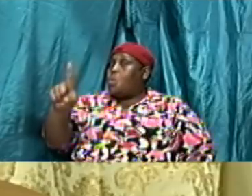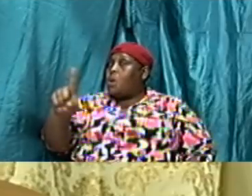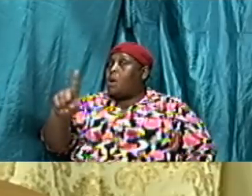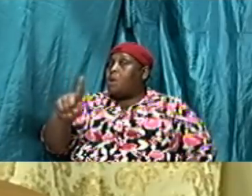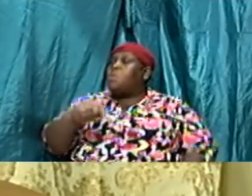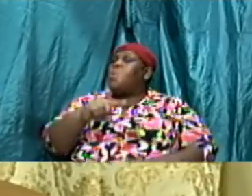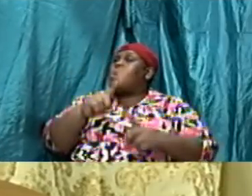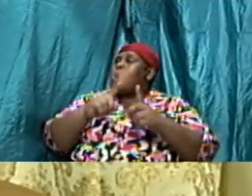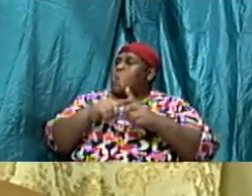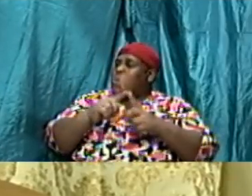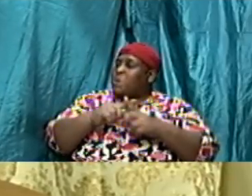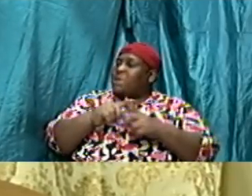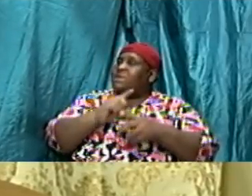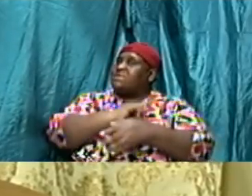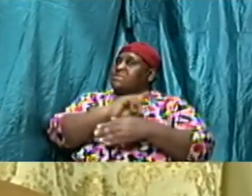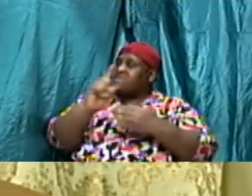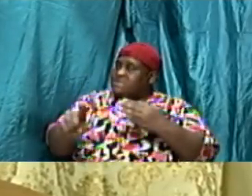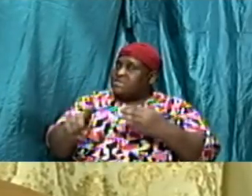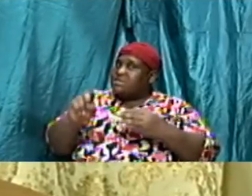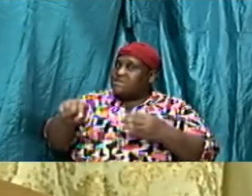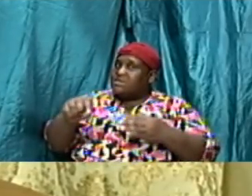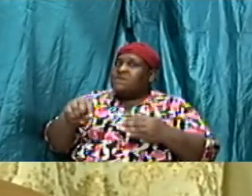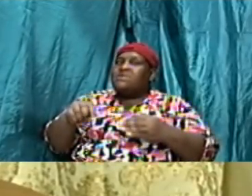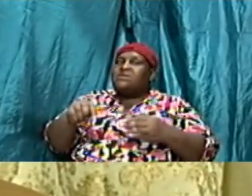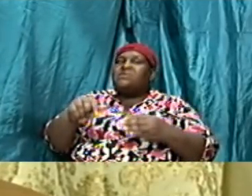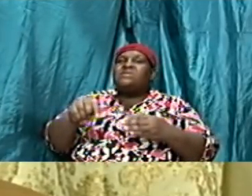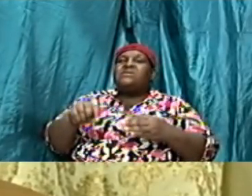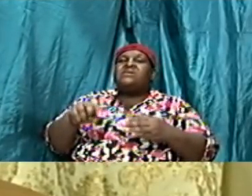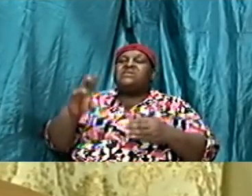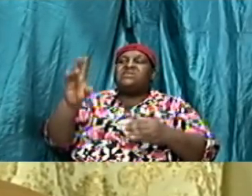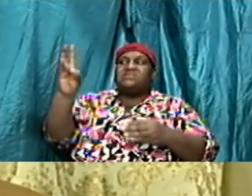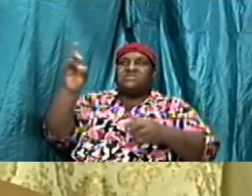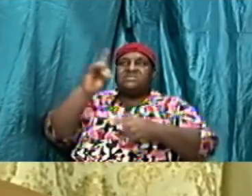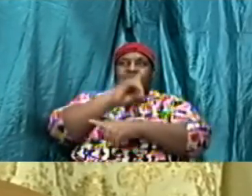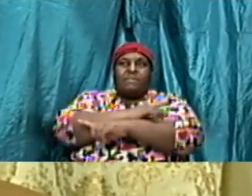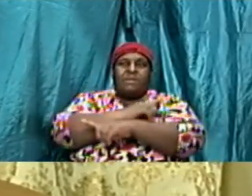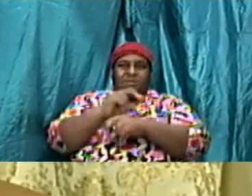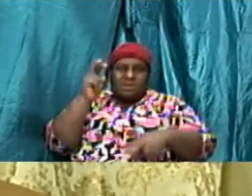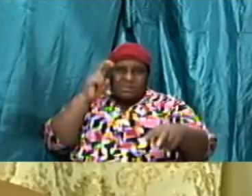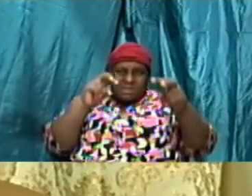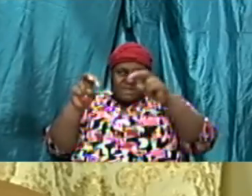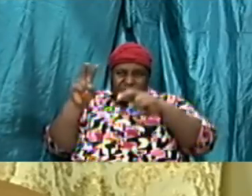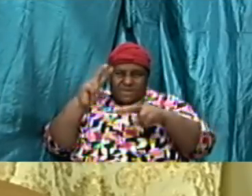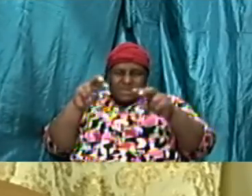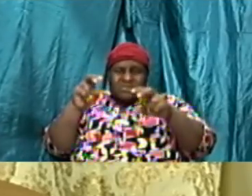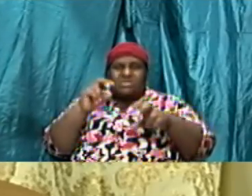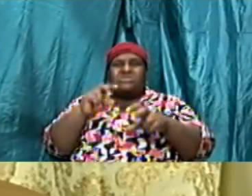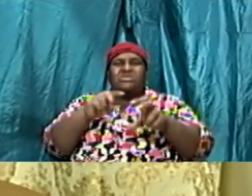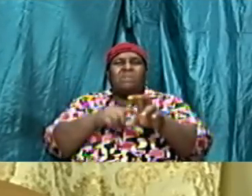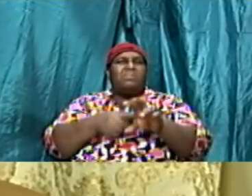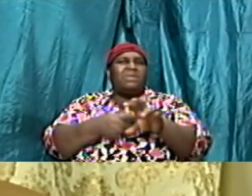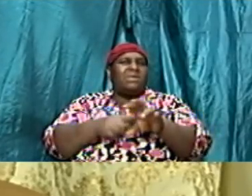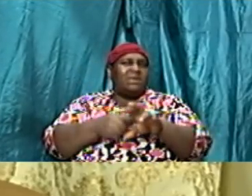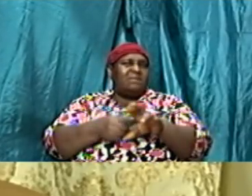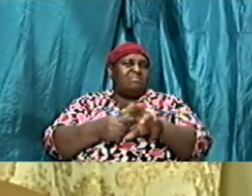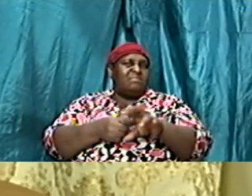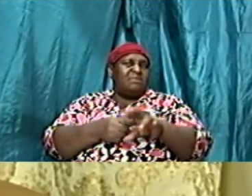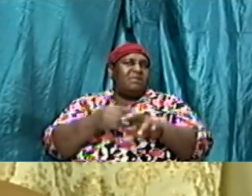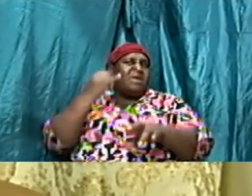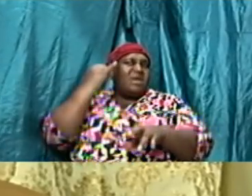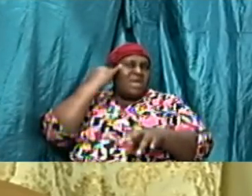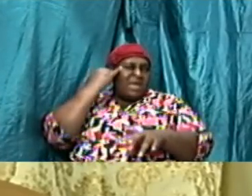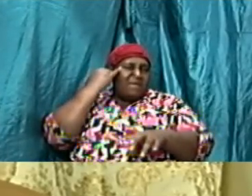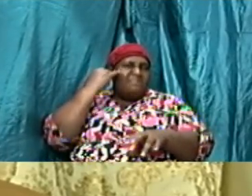this Sabbath observation actually begin? Because if the Sabbath was not given